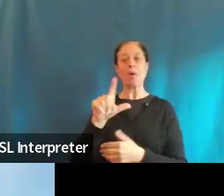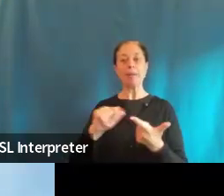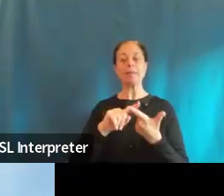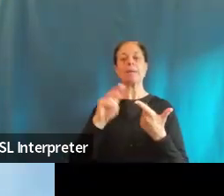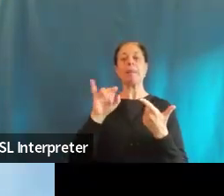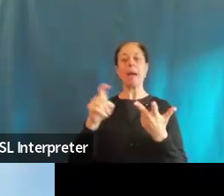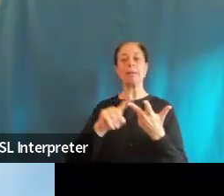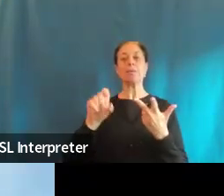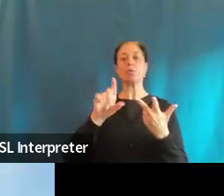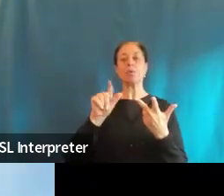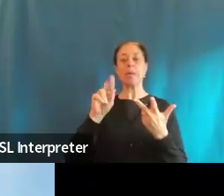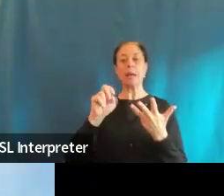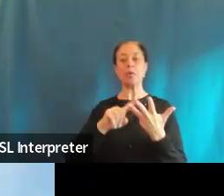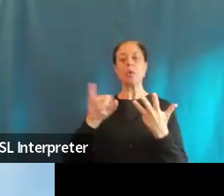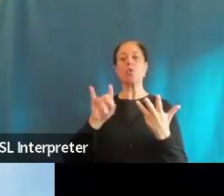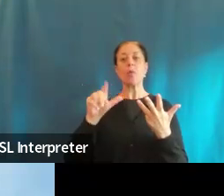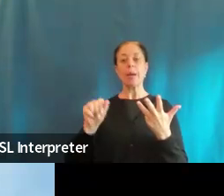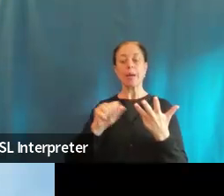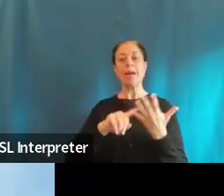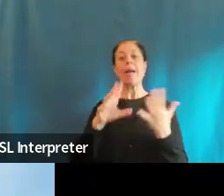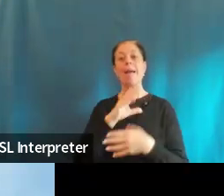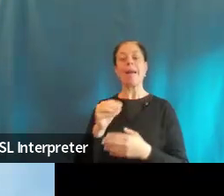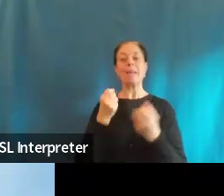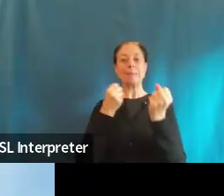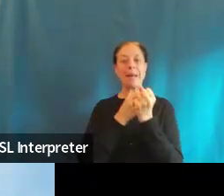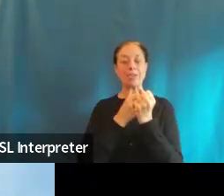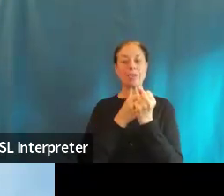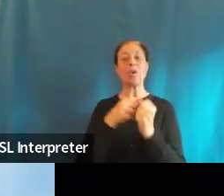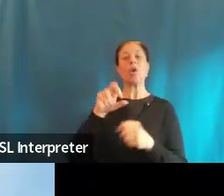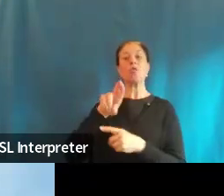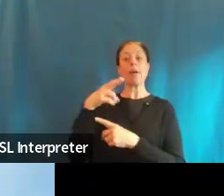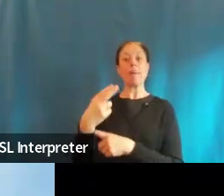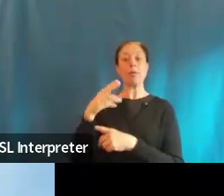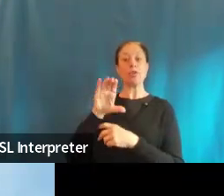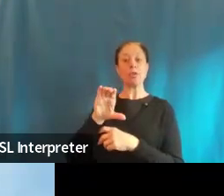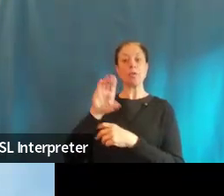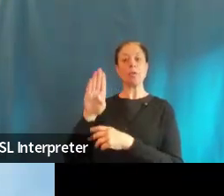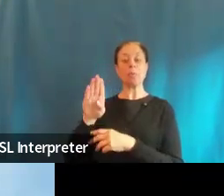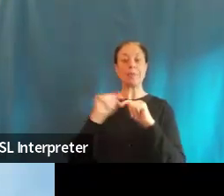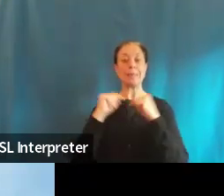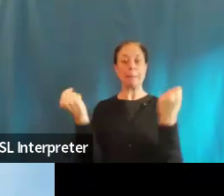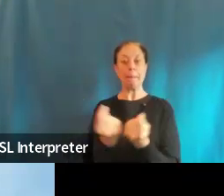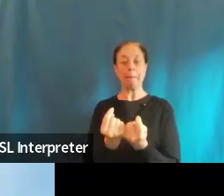Max, Suzanne, and Julia, and to our sponsor, the Random House Children's